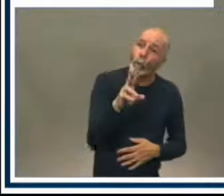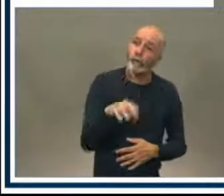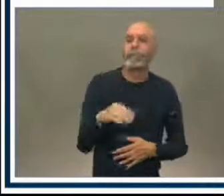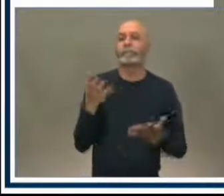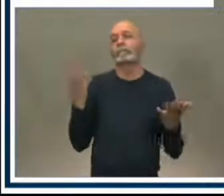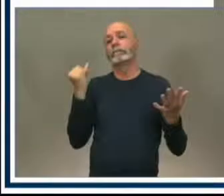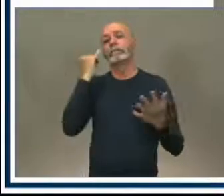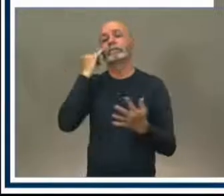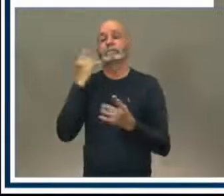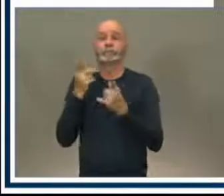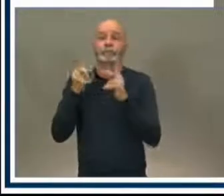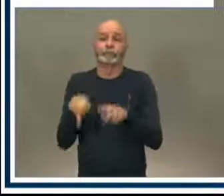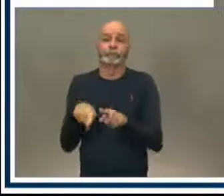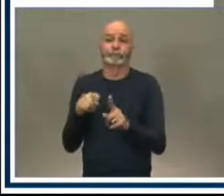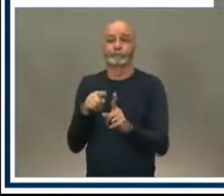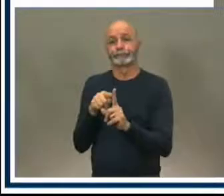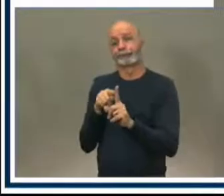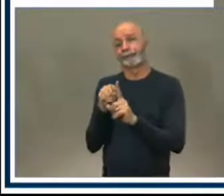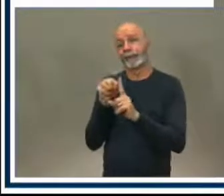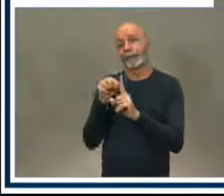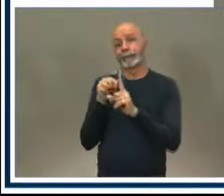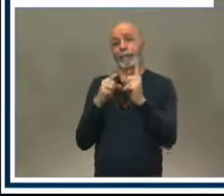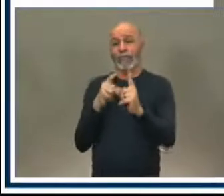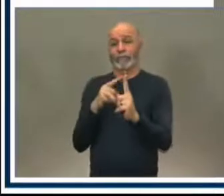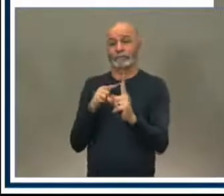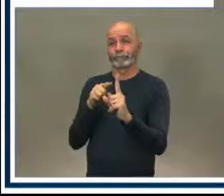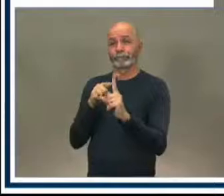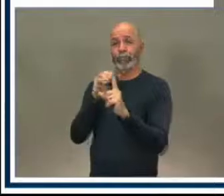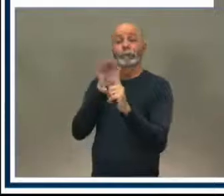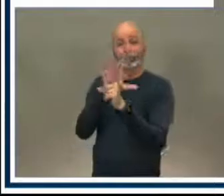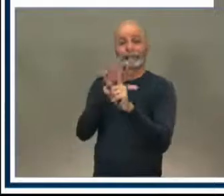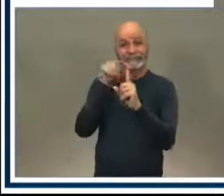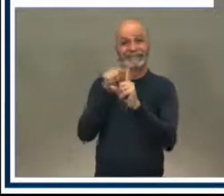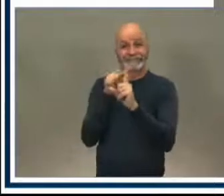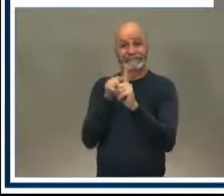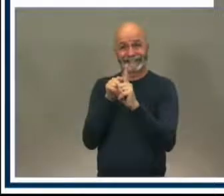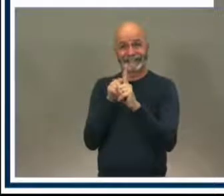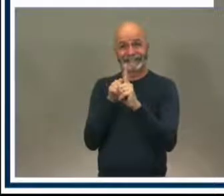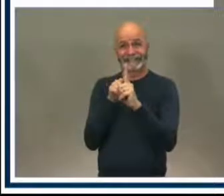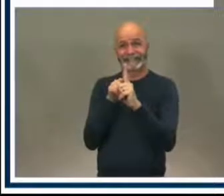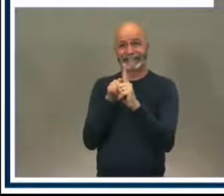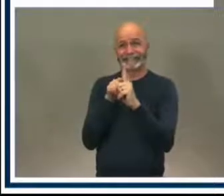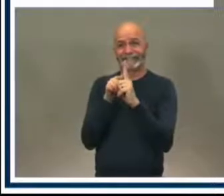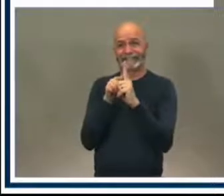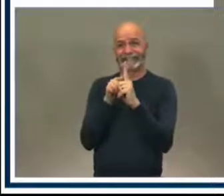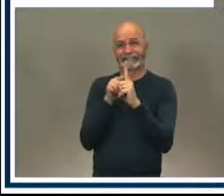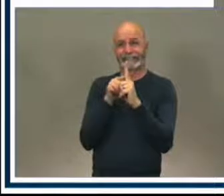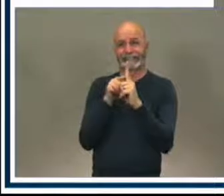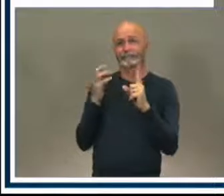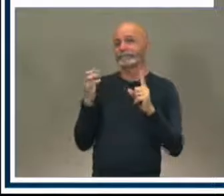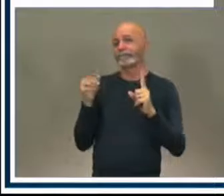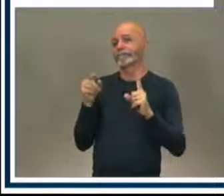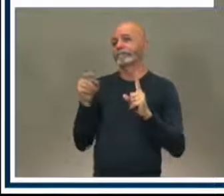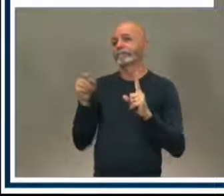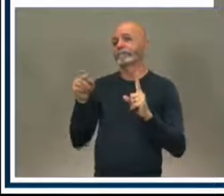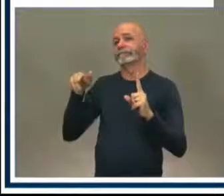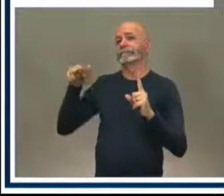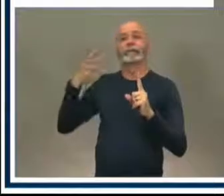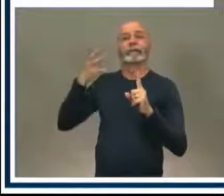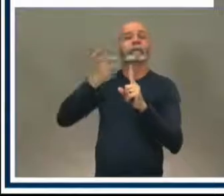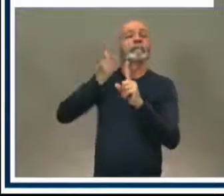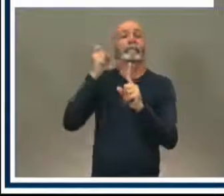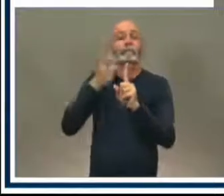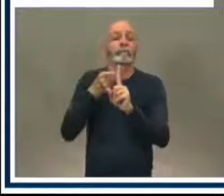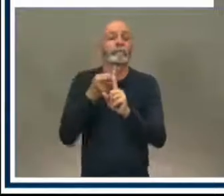has, even one individual who's in the school but has been exposed, a number of people from multiple